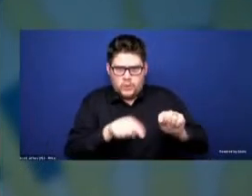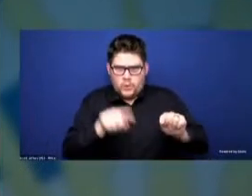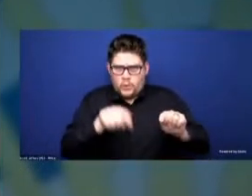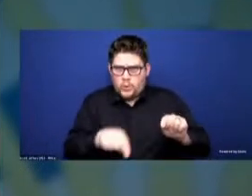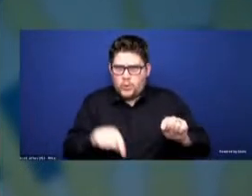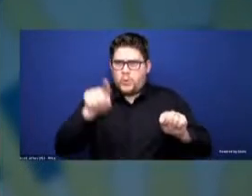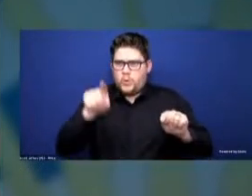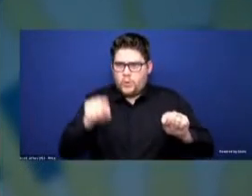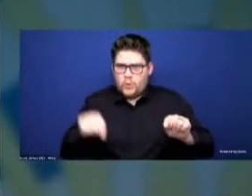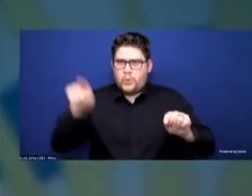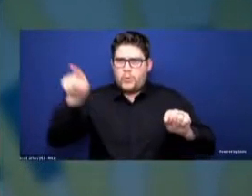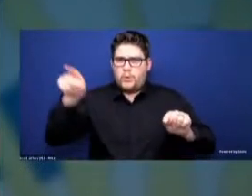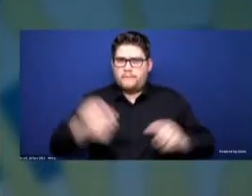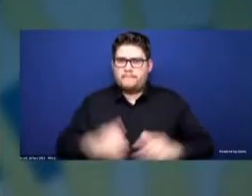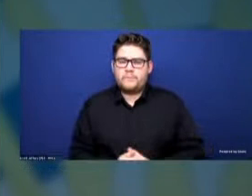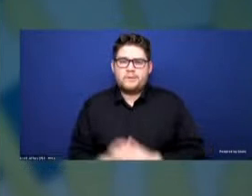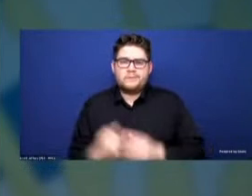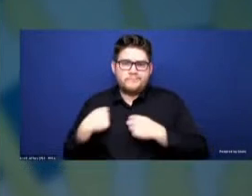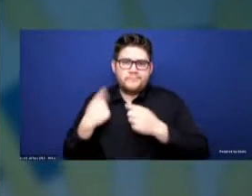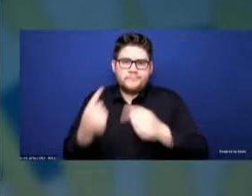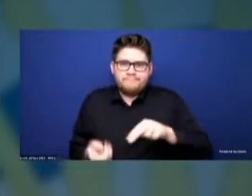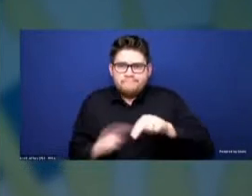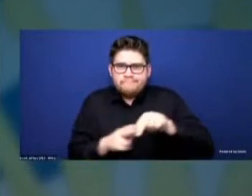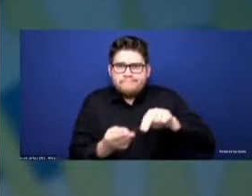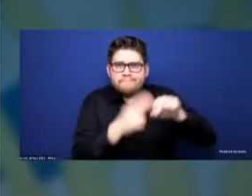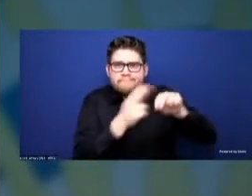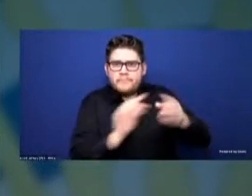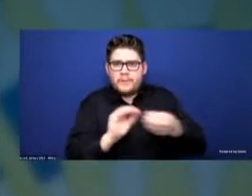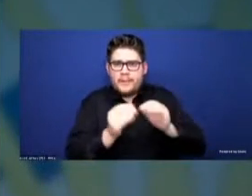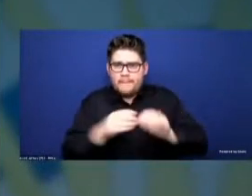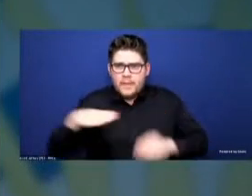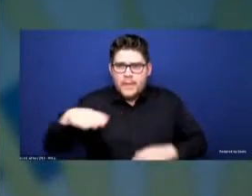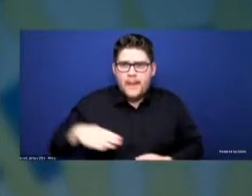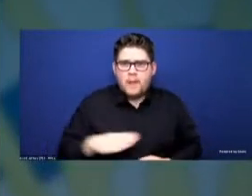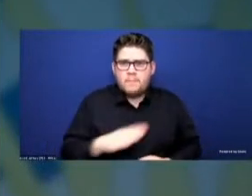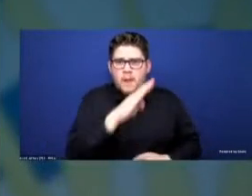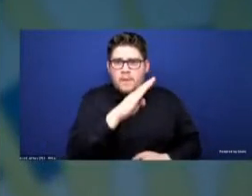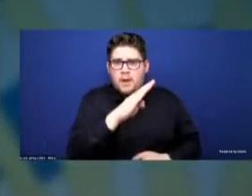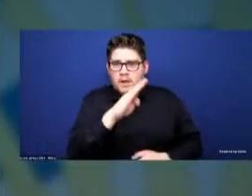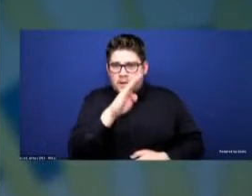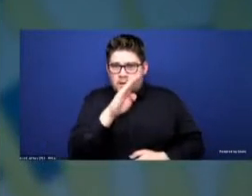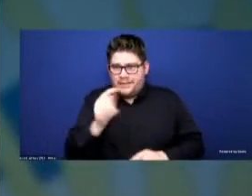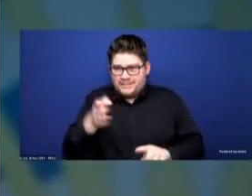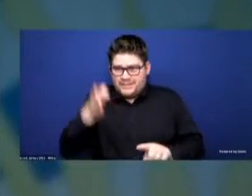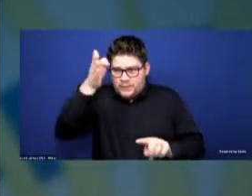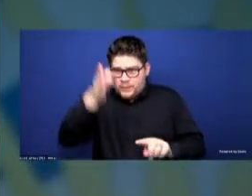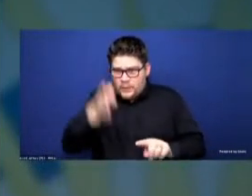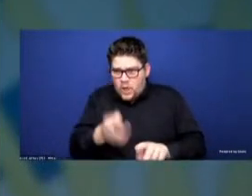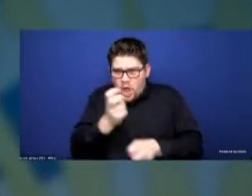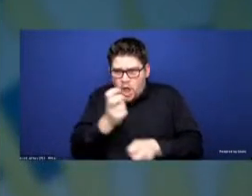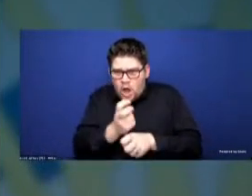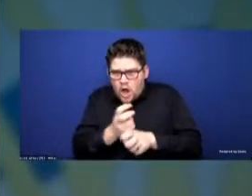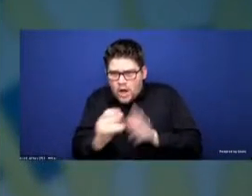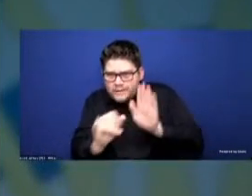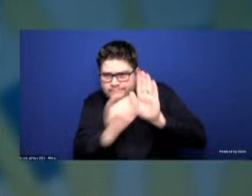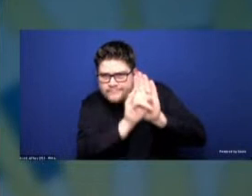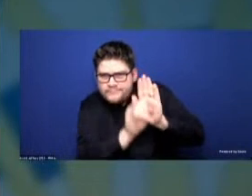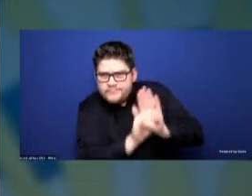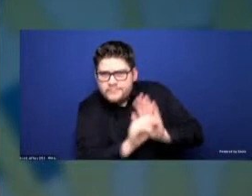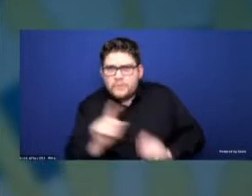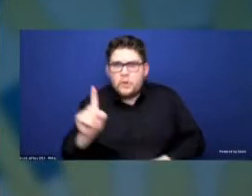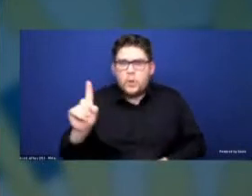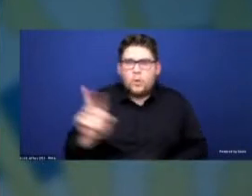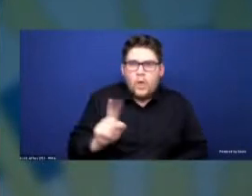in numbers of cases, it's been challenging to predict where people, or to determine where people were exposed